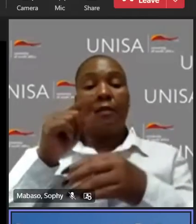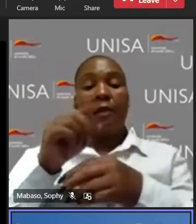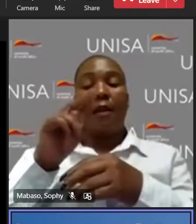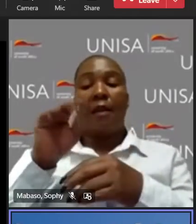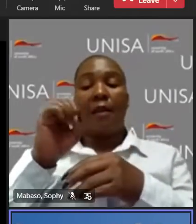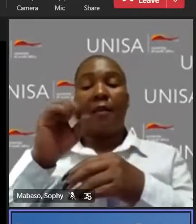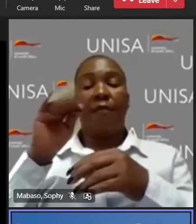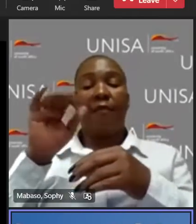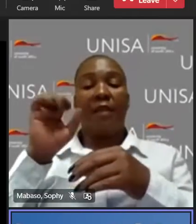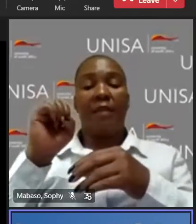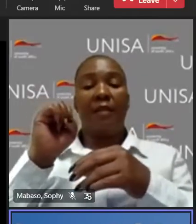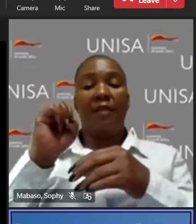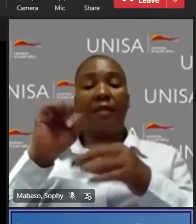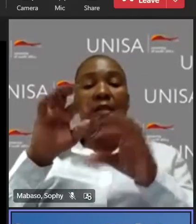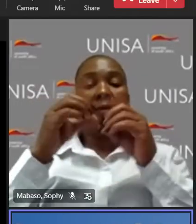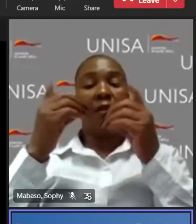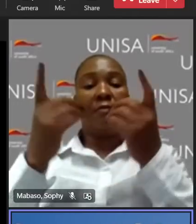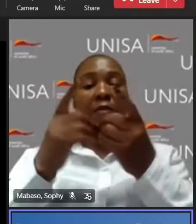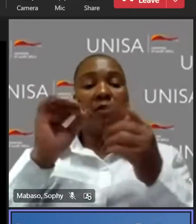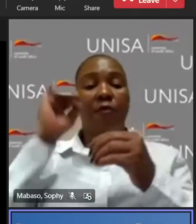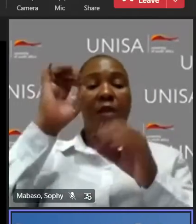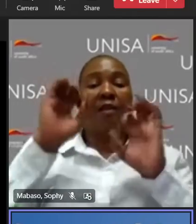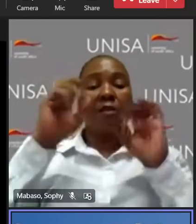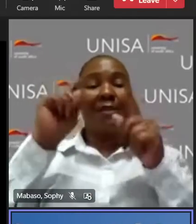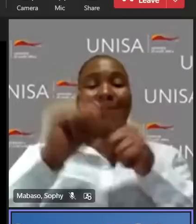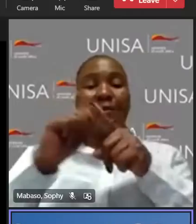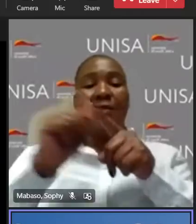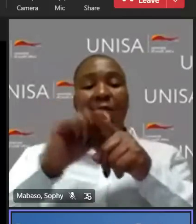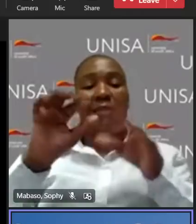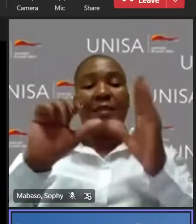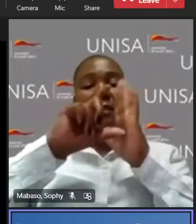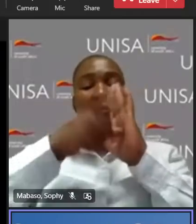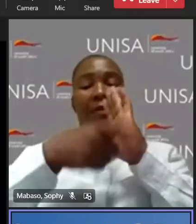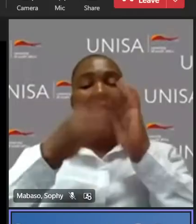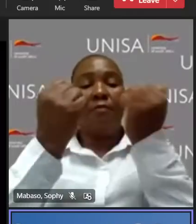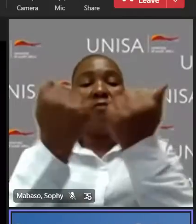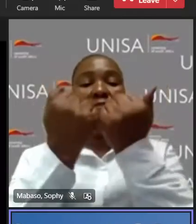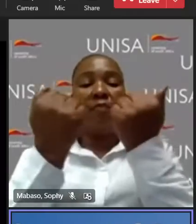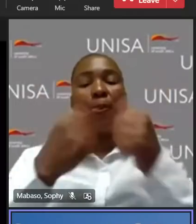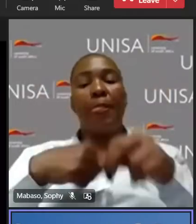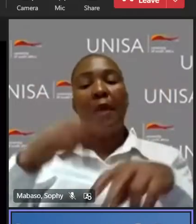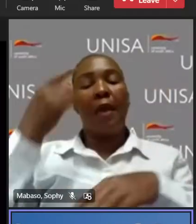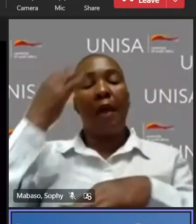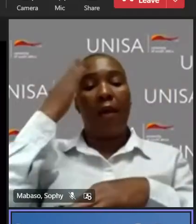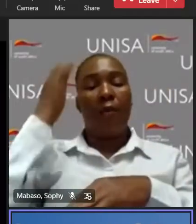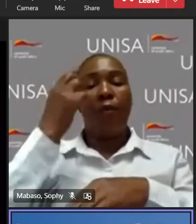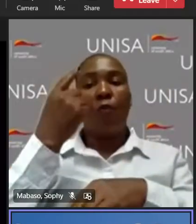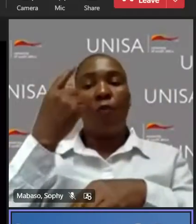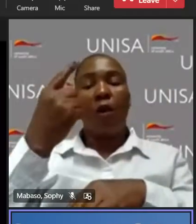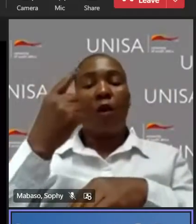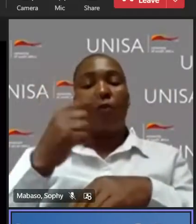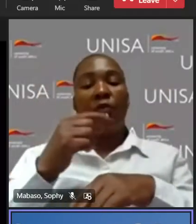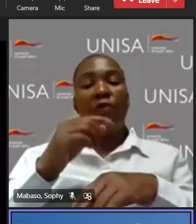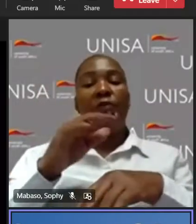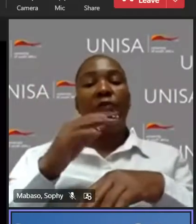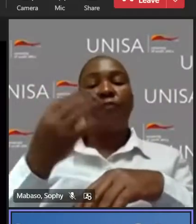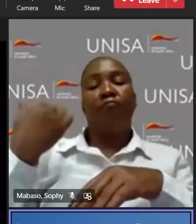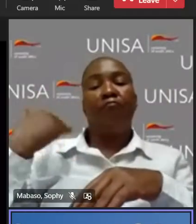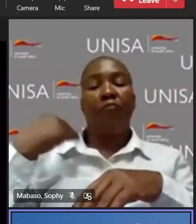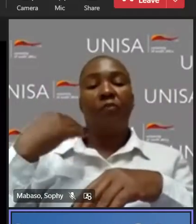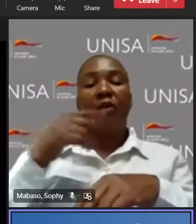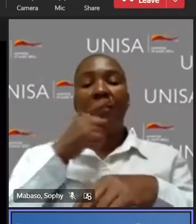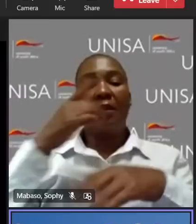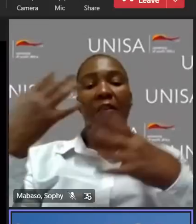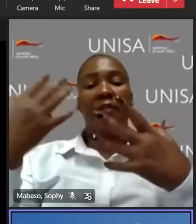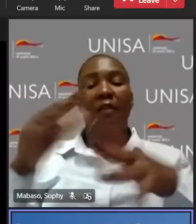NSFAS DHET Disability Bursary. I know one of the later speakers, my colleague, has also,